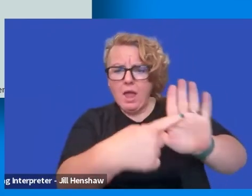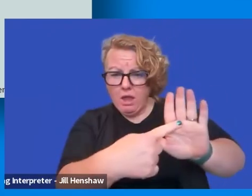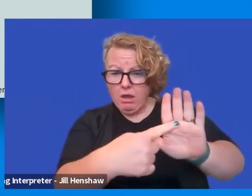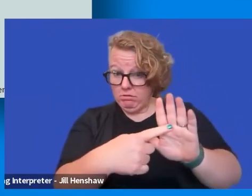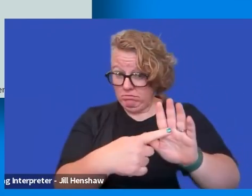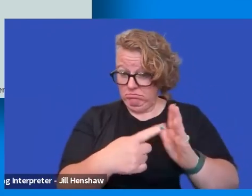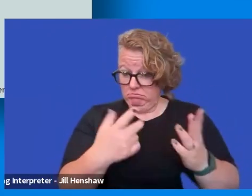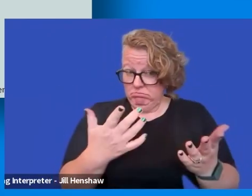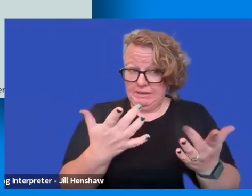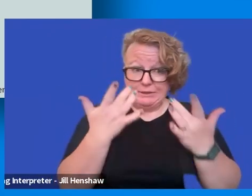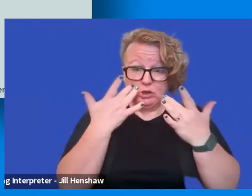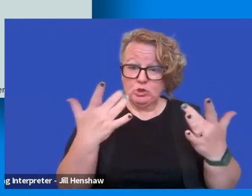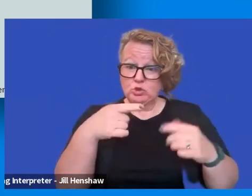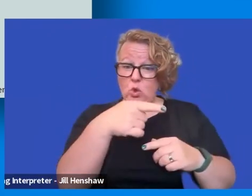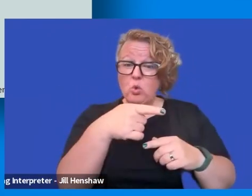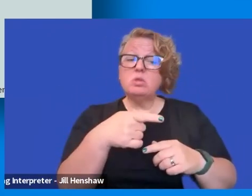in the logbook